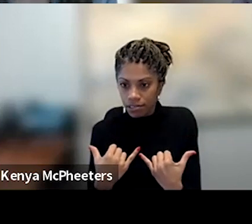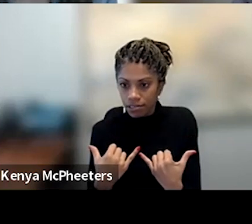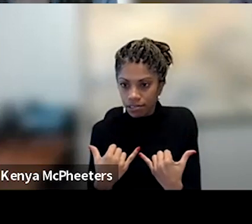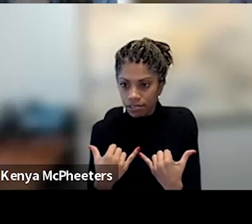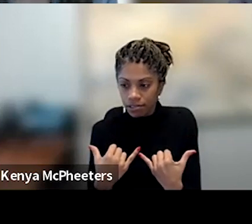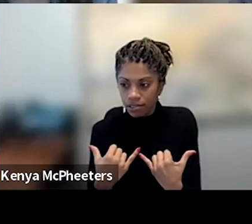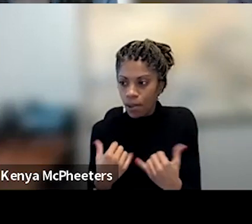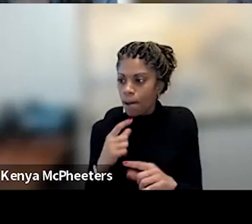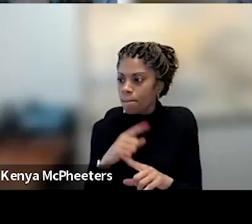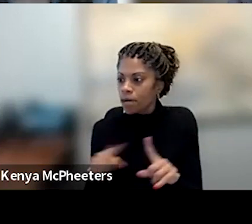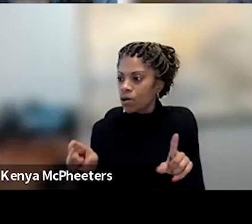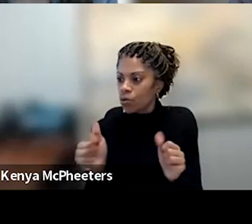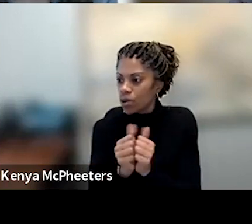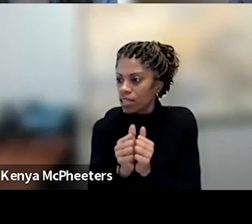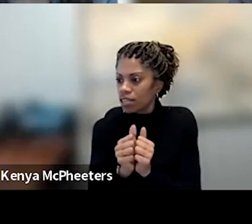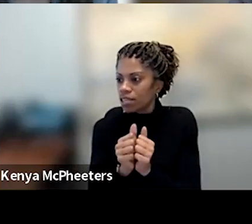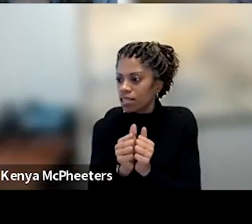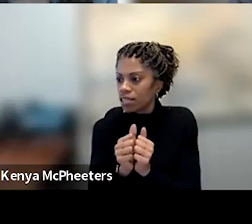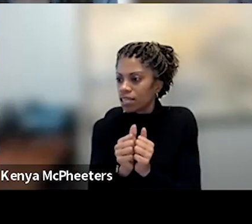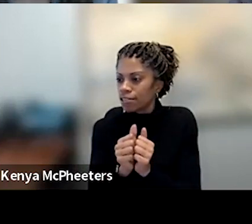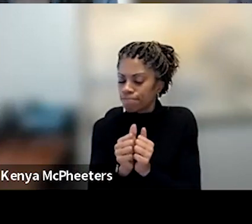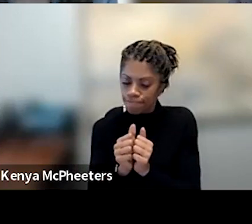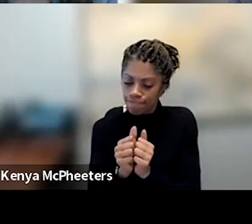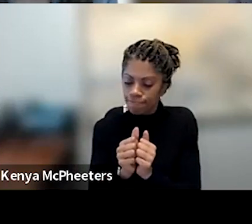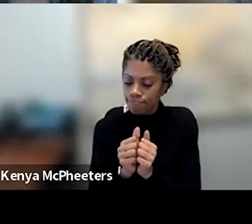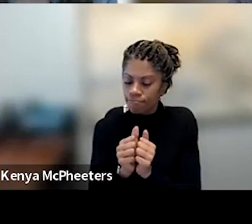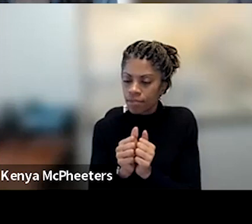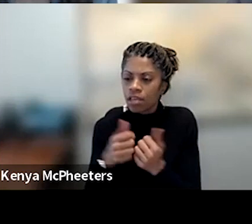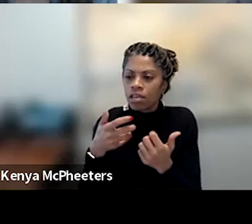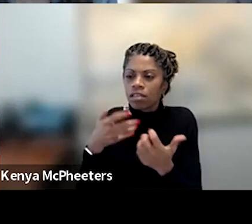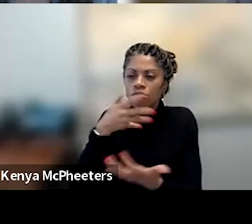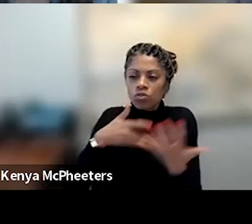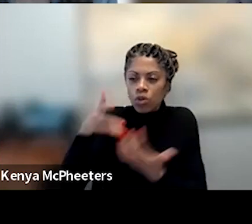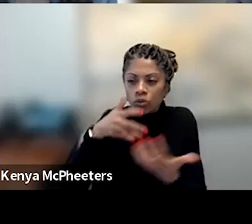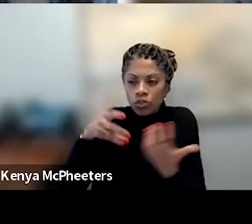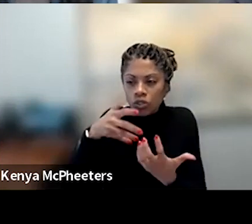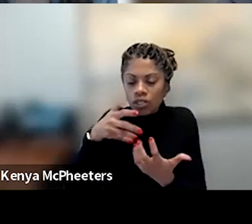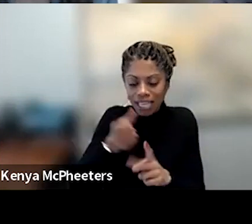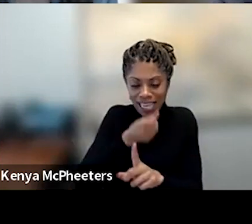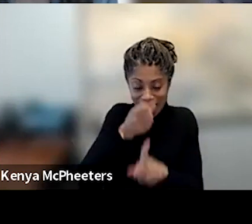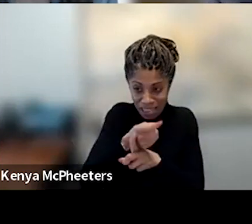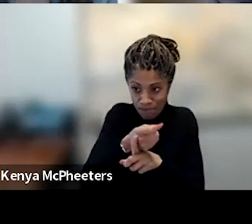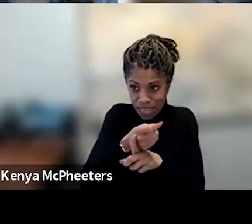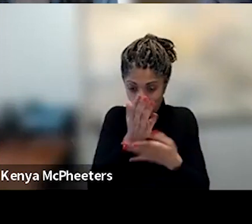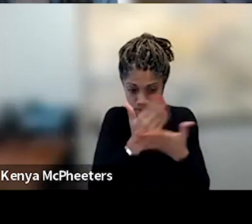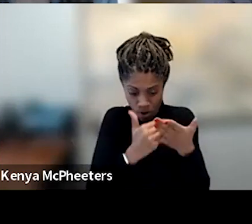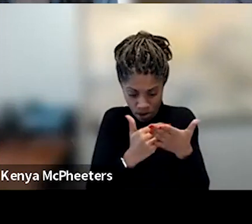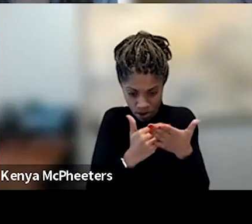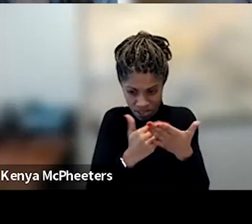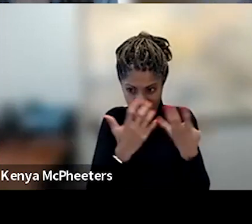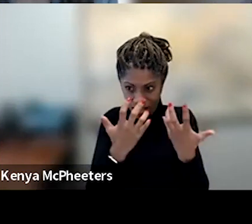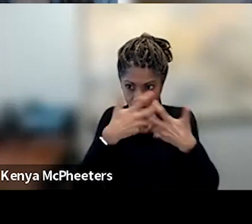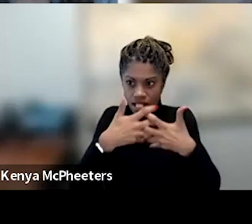the social impact sector, how do we make sure that people are continually re-energized to engage in this dialogue? What has been your experience at the Robert Wood